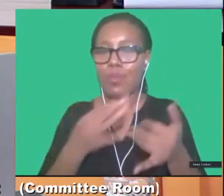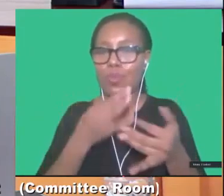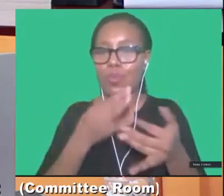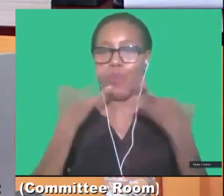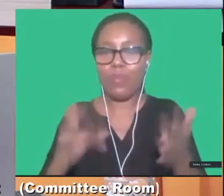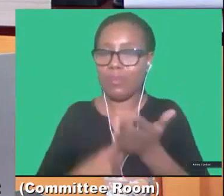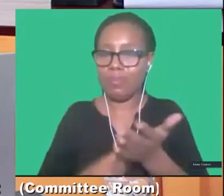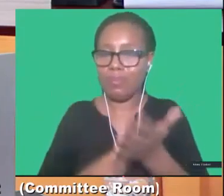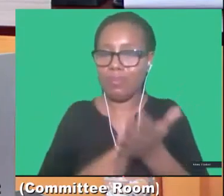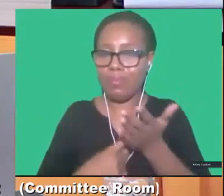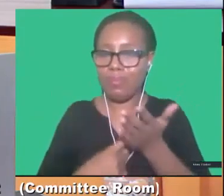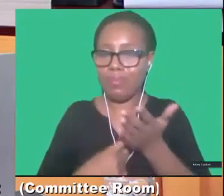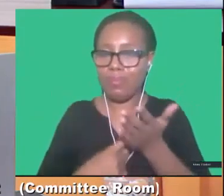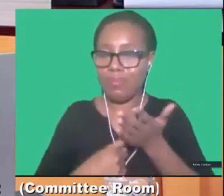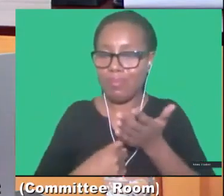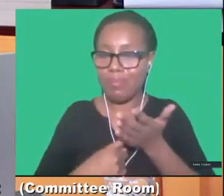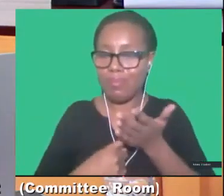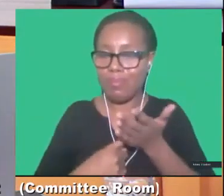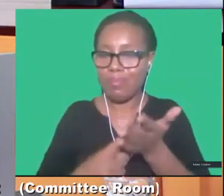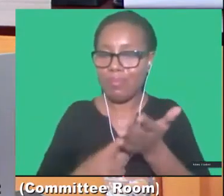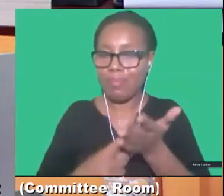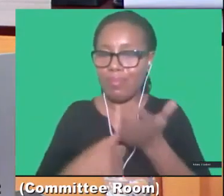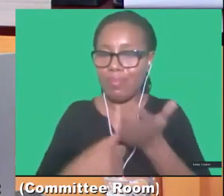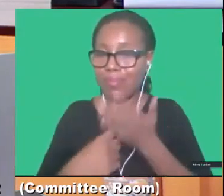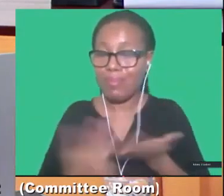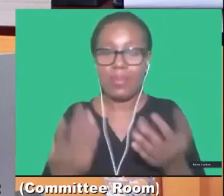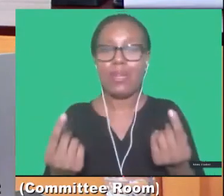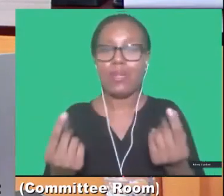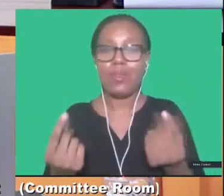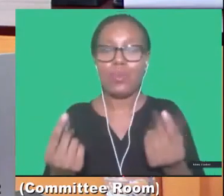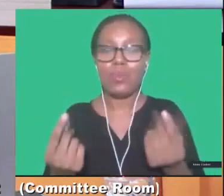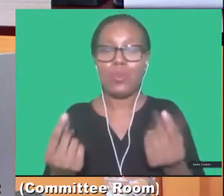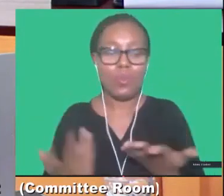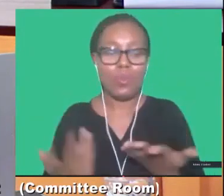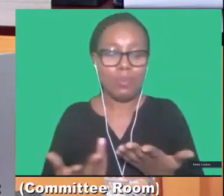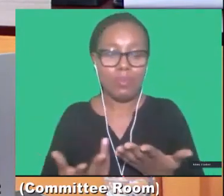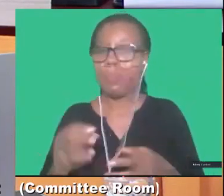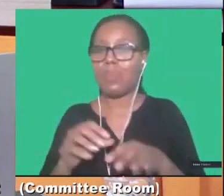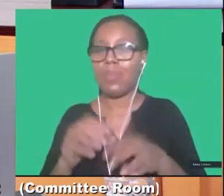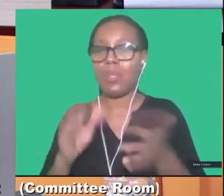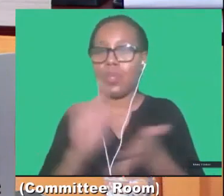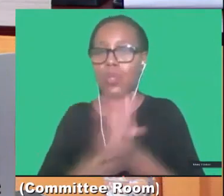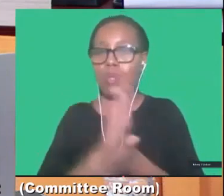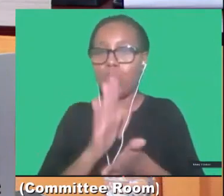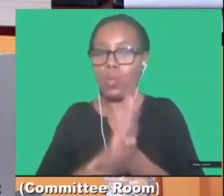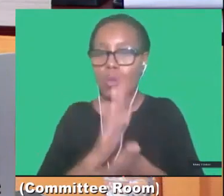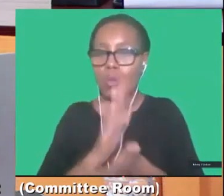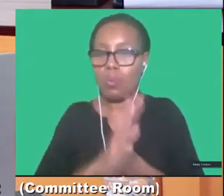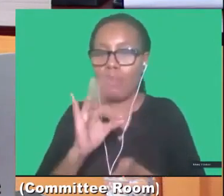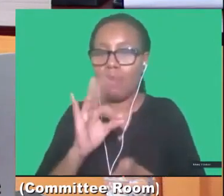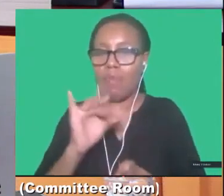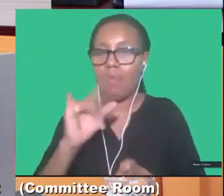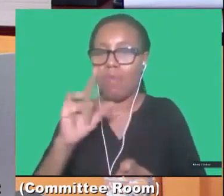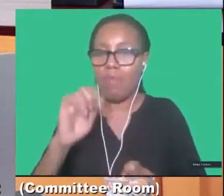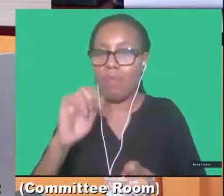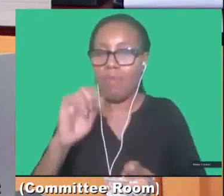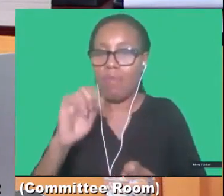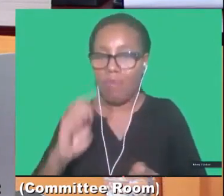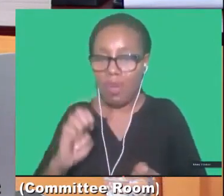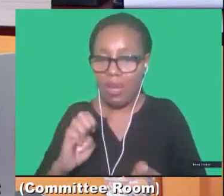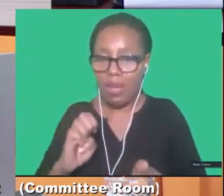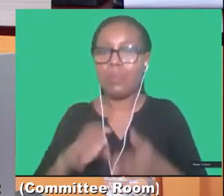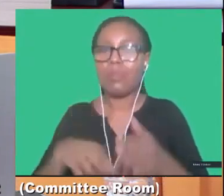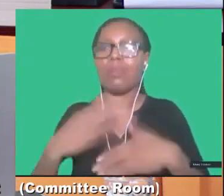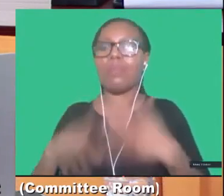of the document up to the issuance of the certificate, fully online, utilizing the